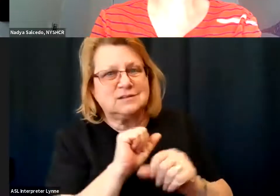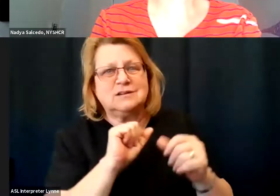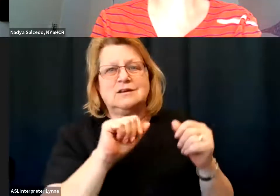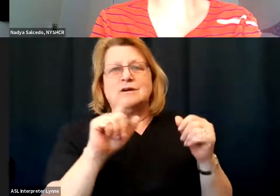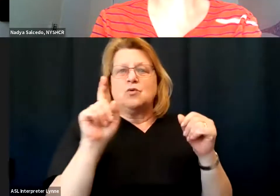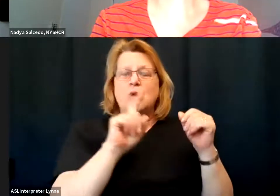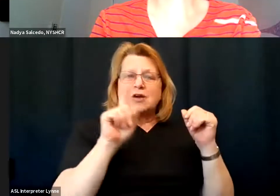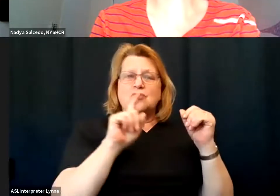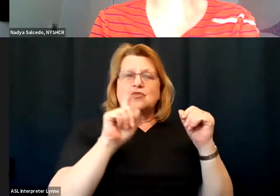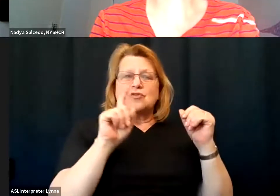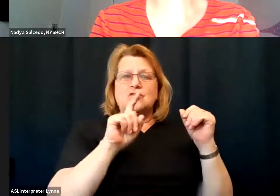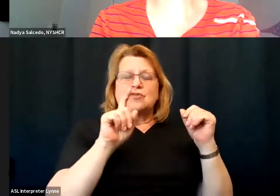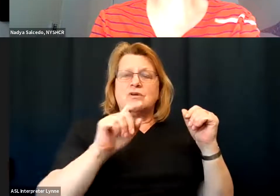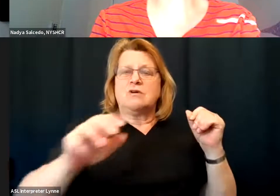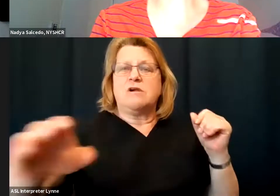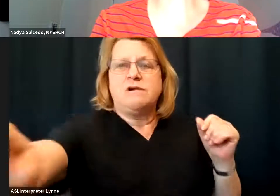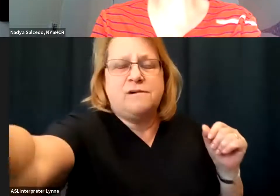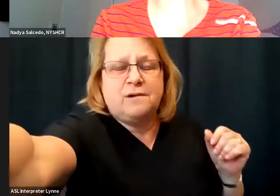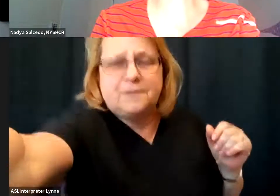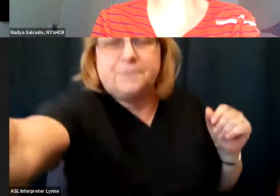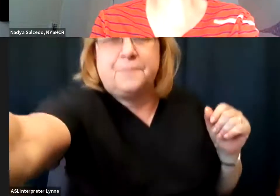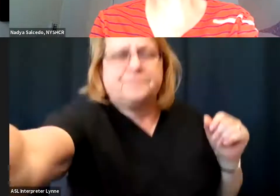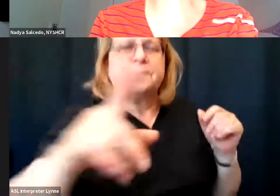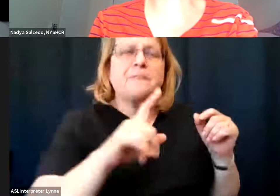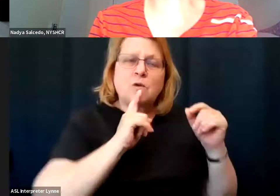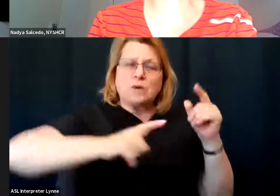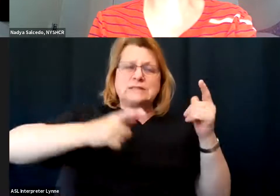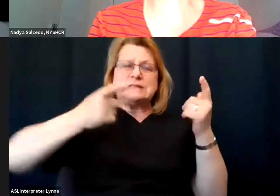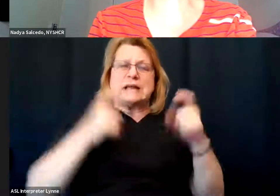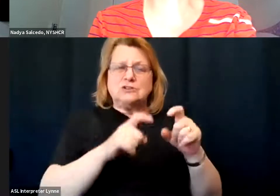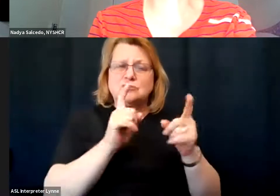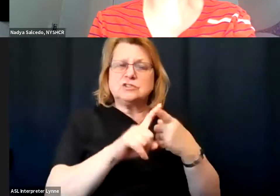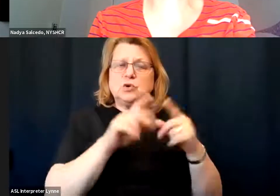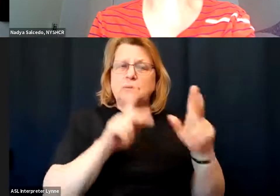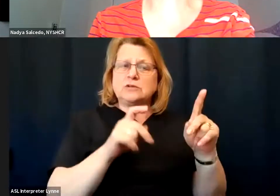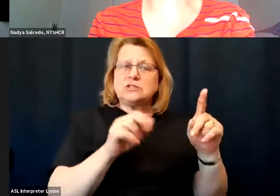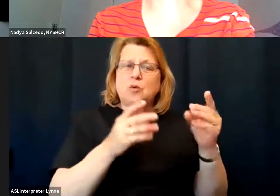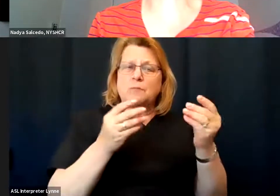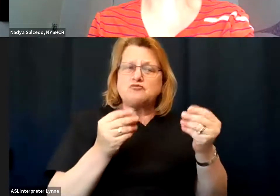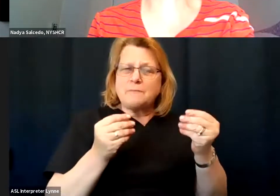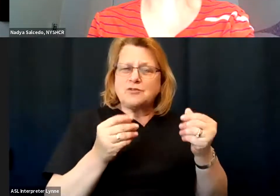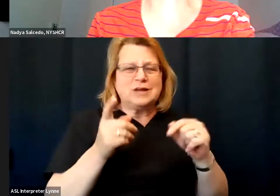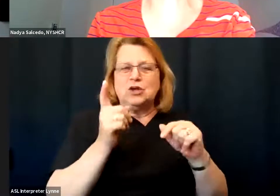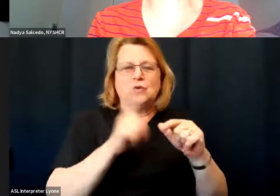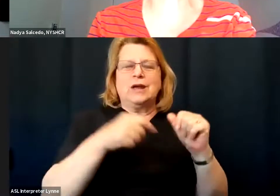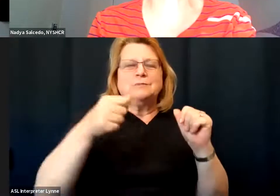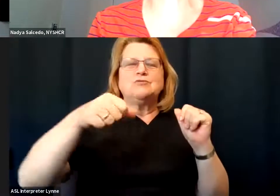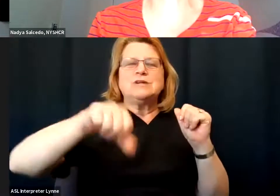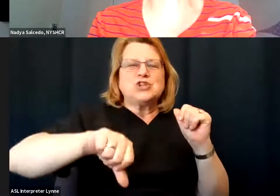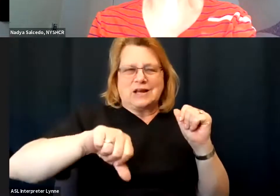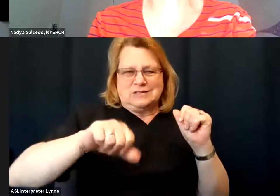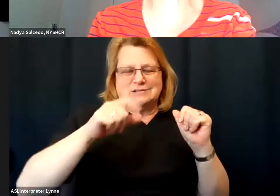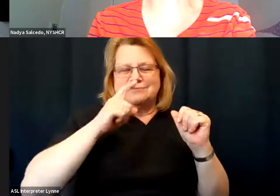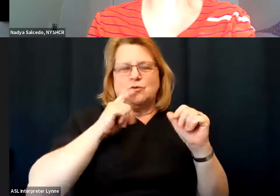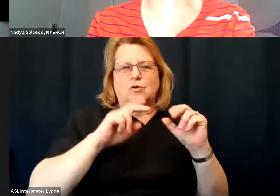Where was it dangerous to person or property, right? Though you can't get rejected for turnstile